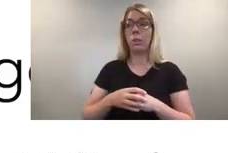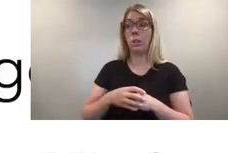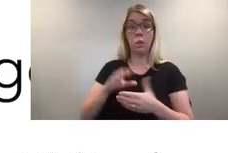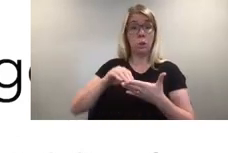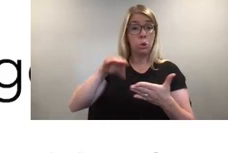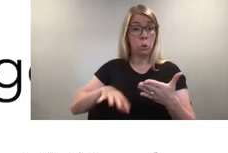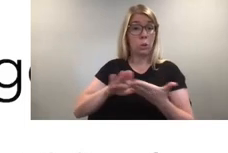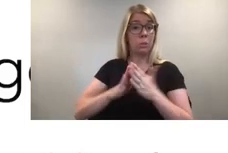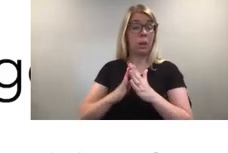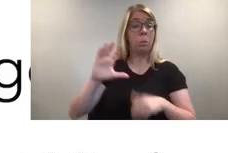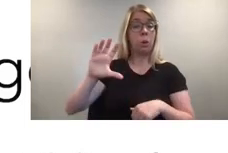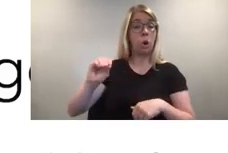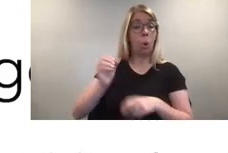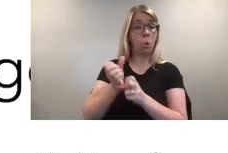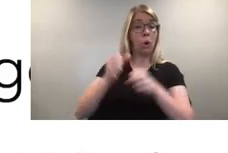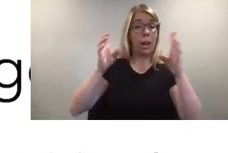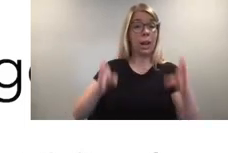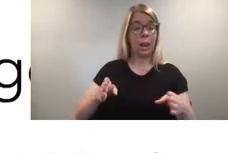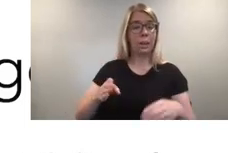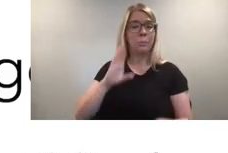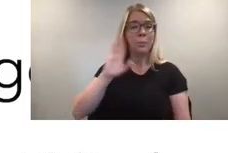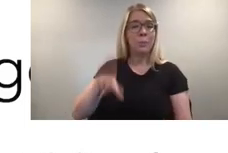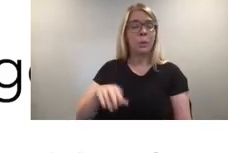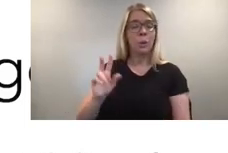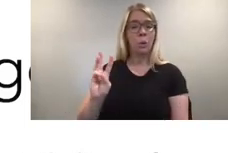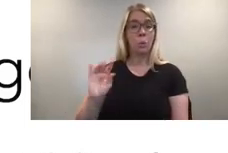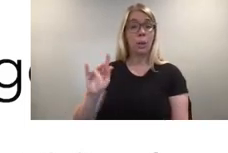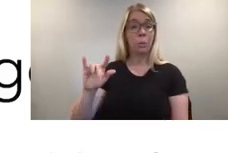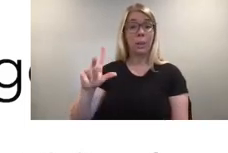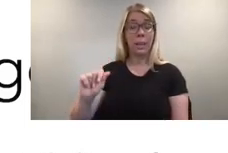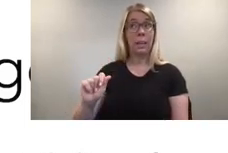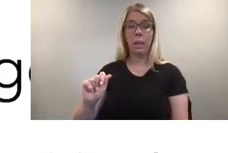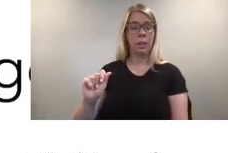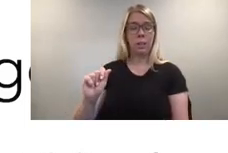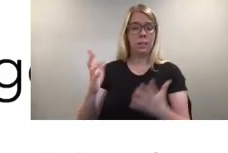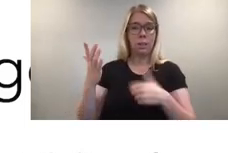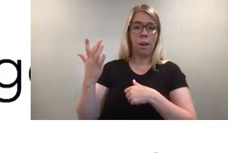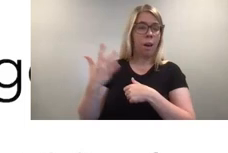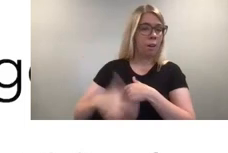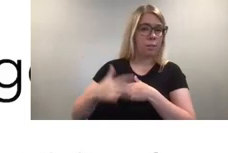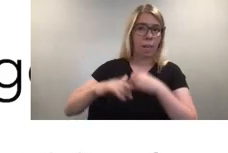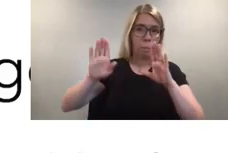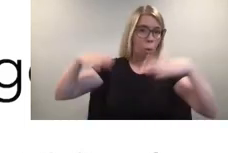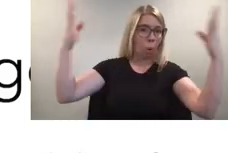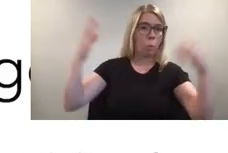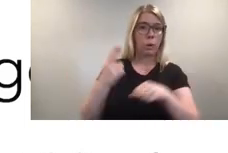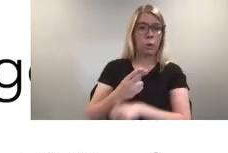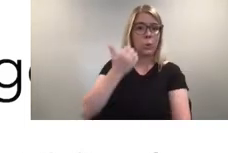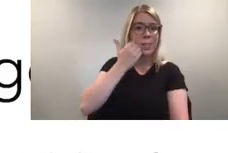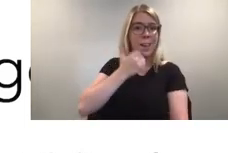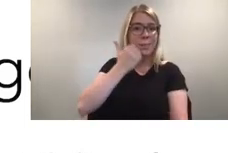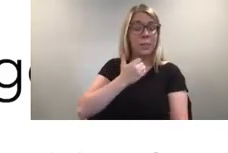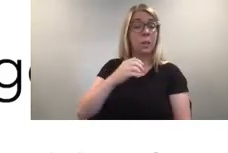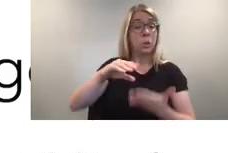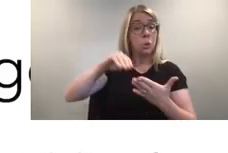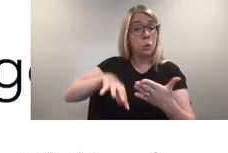And additionally, as we know, Wikipedia is widely available and used every day. So the student's work was able to be shared